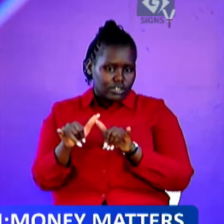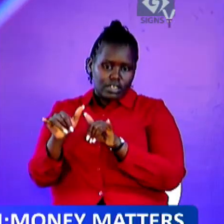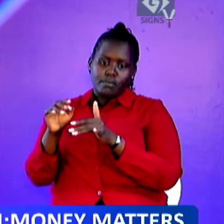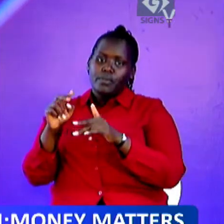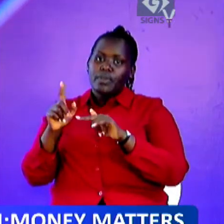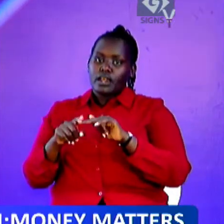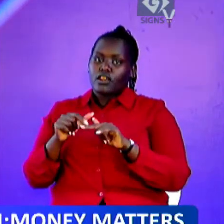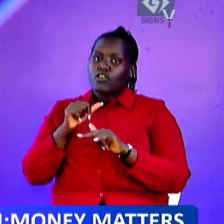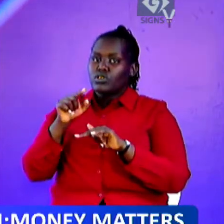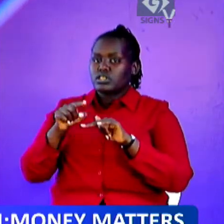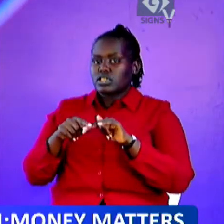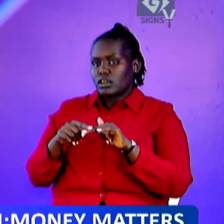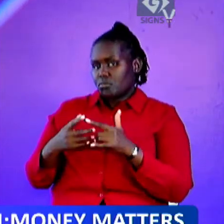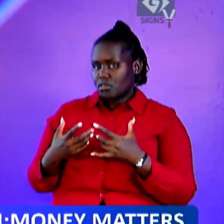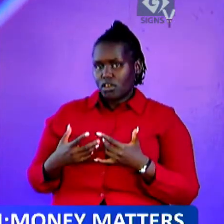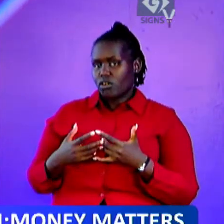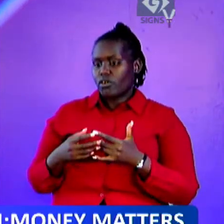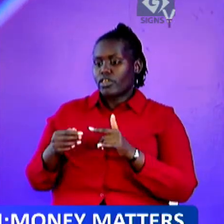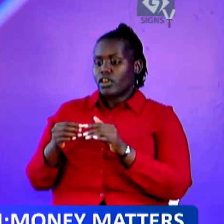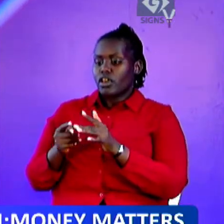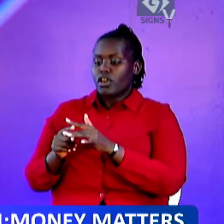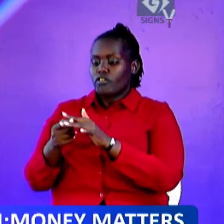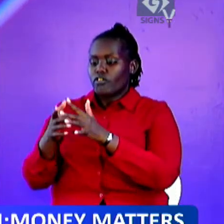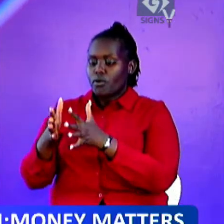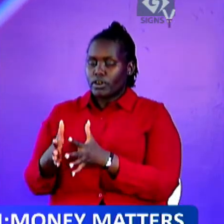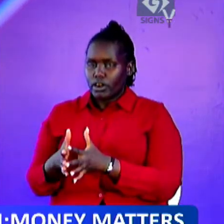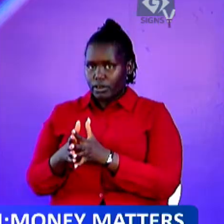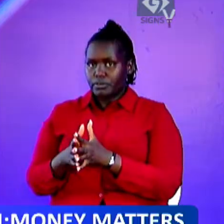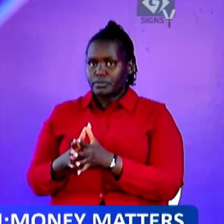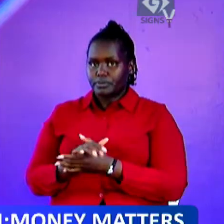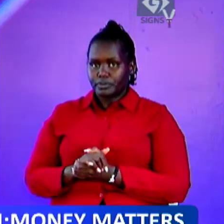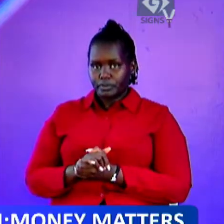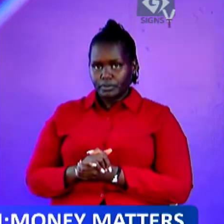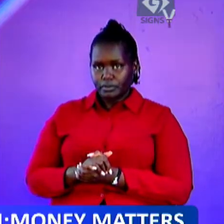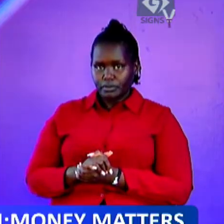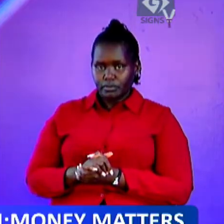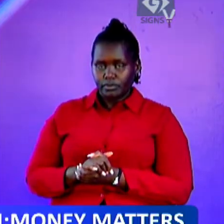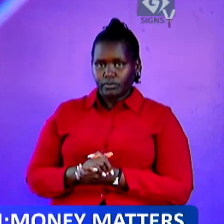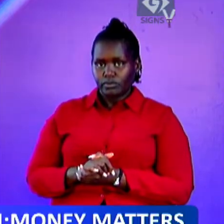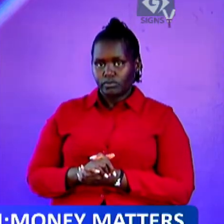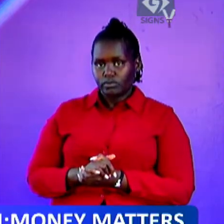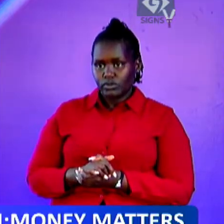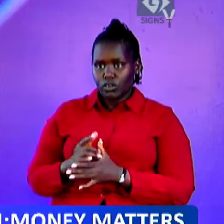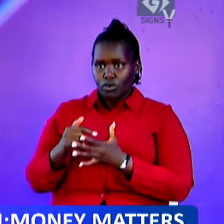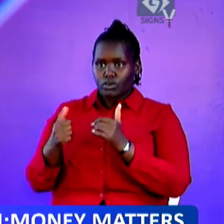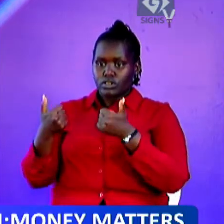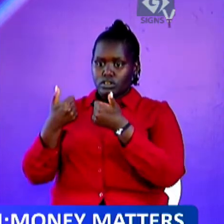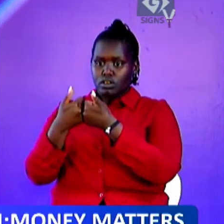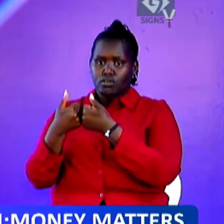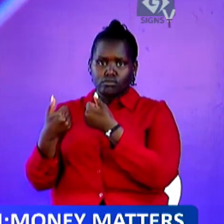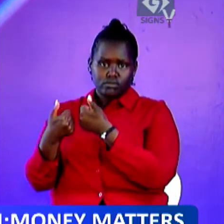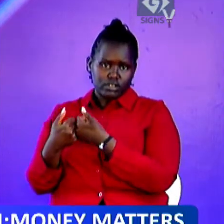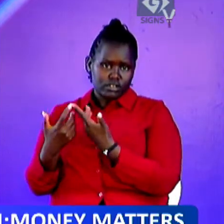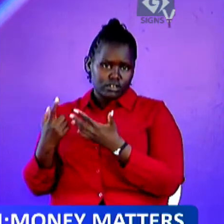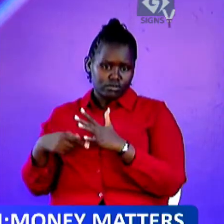What they actually compete on, if I could use that word, is probably